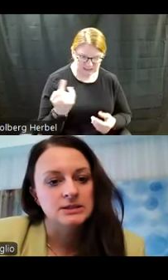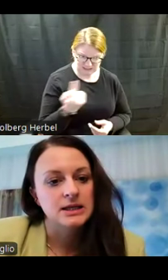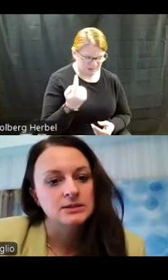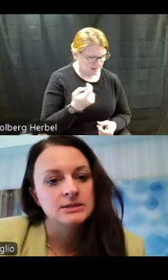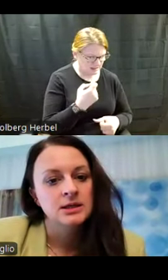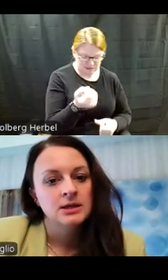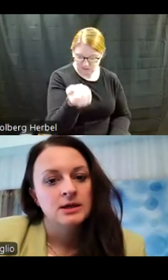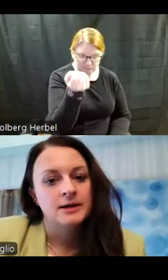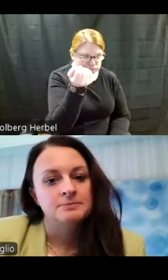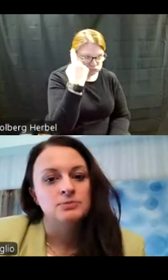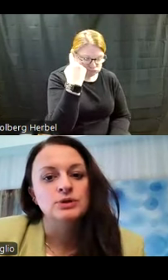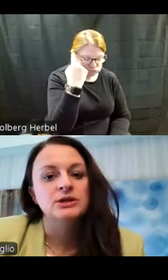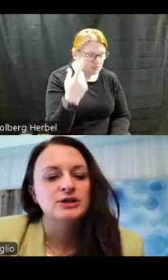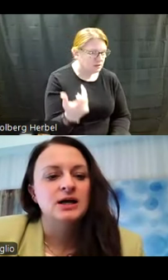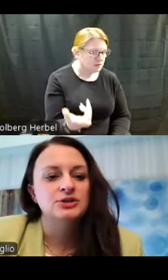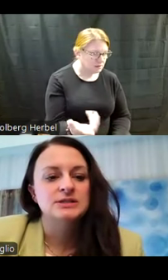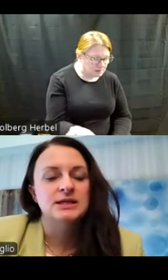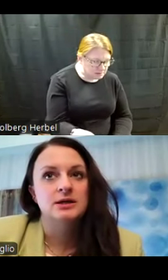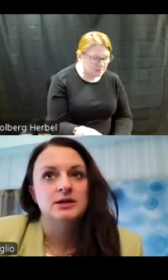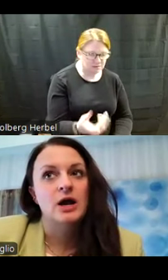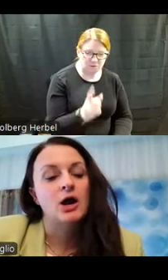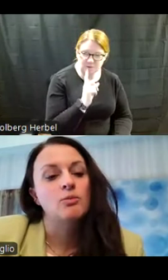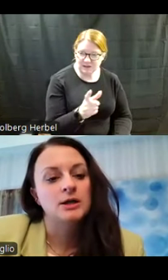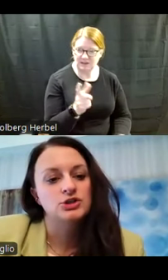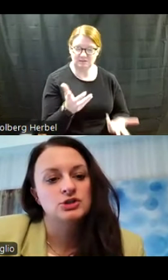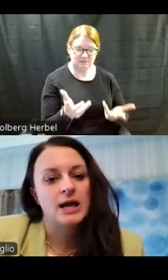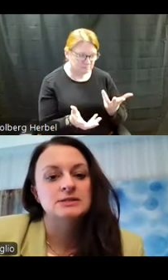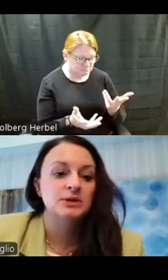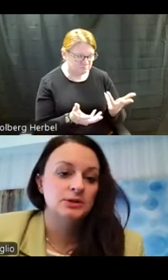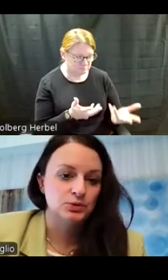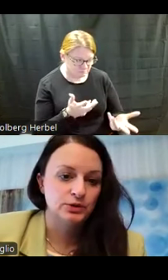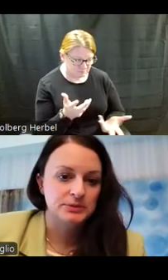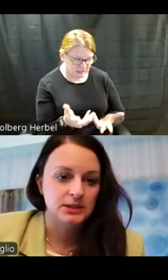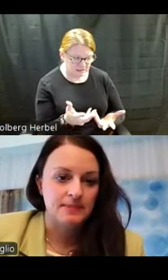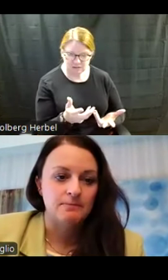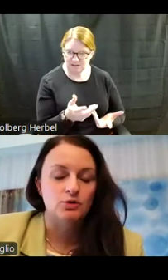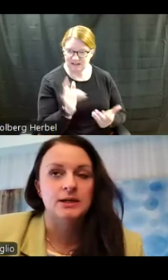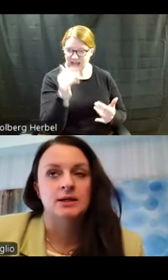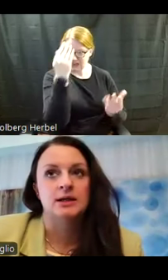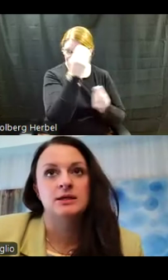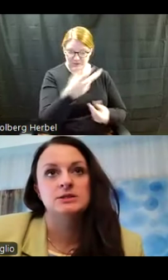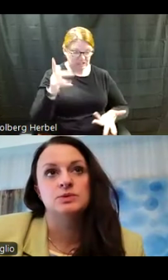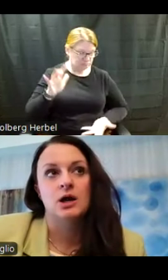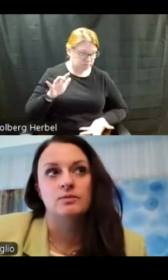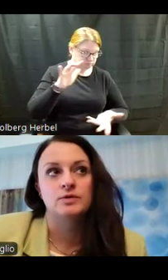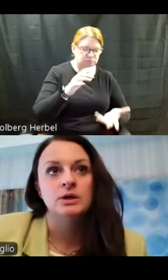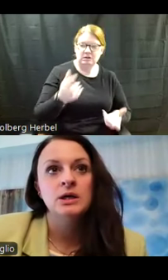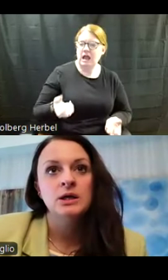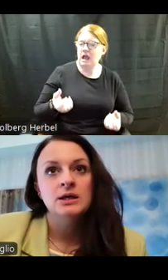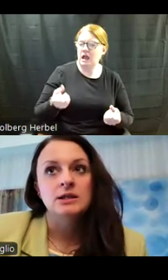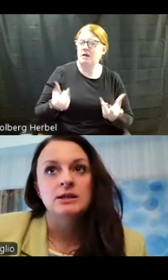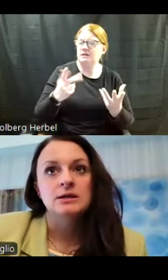doesn't make sense? Really kind of understand kind of how much has been absorbed in that moment. And I think it's really